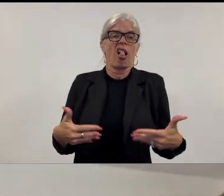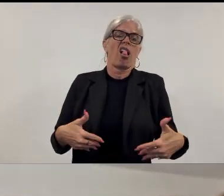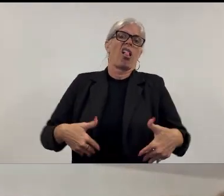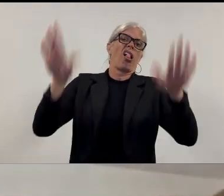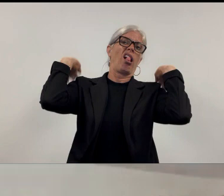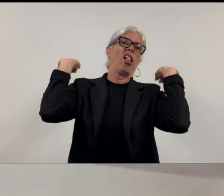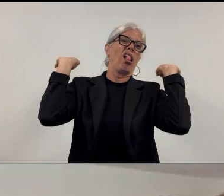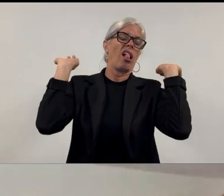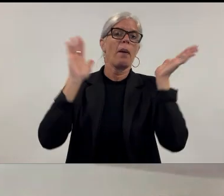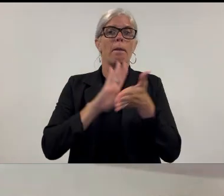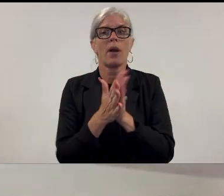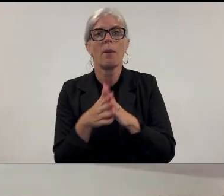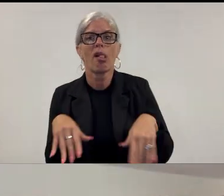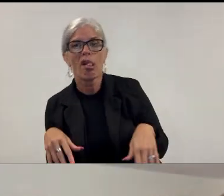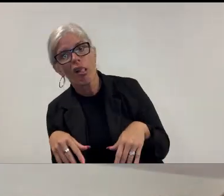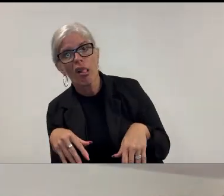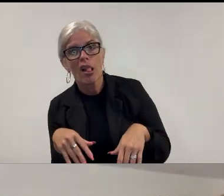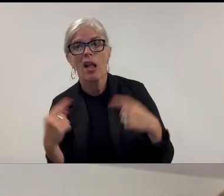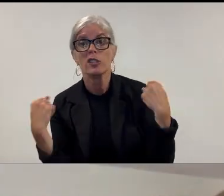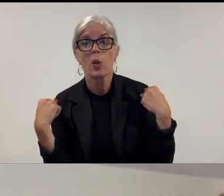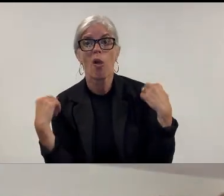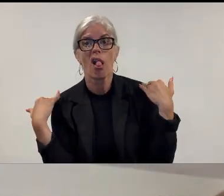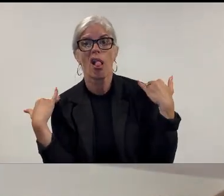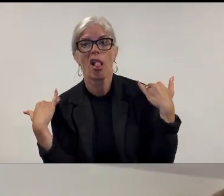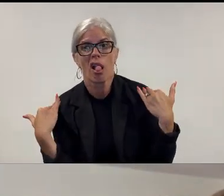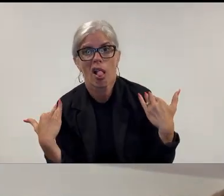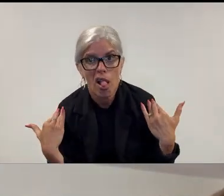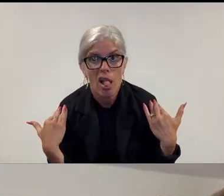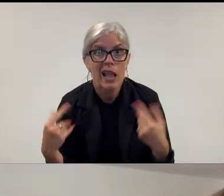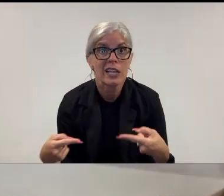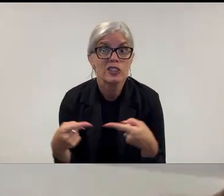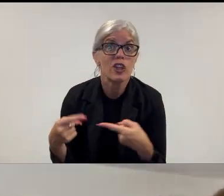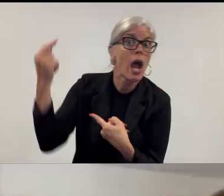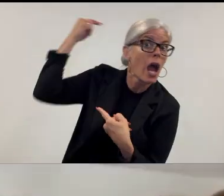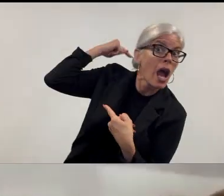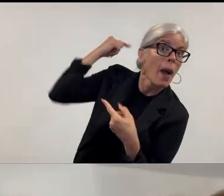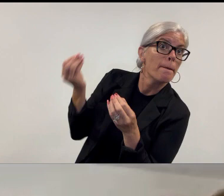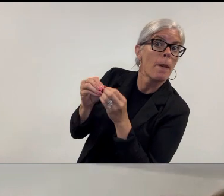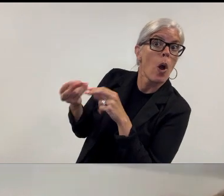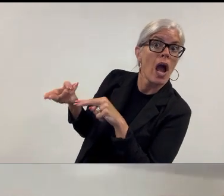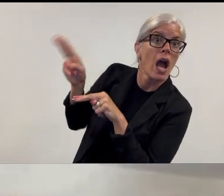your shoulders give up on you, and that's when you have